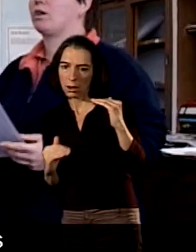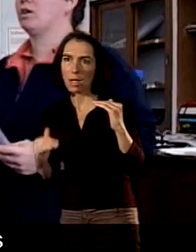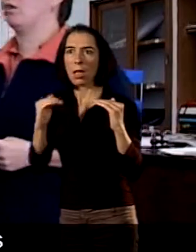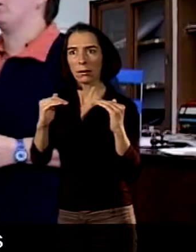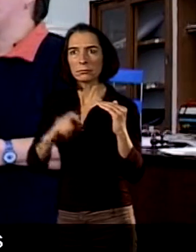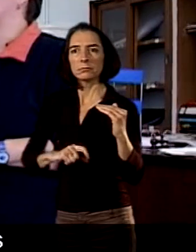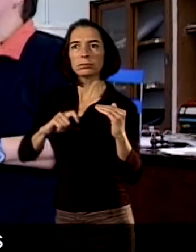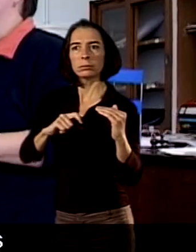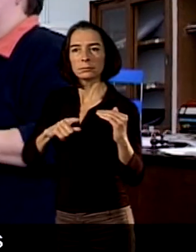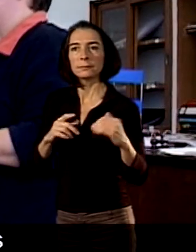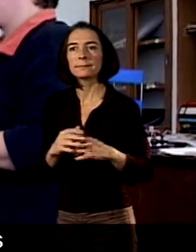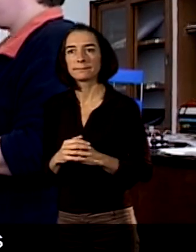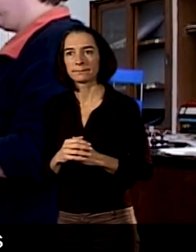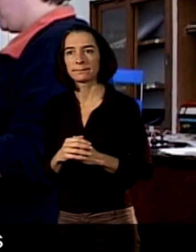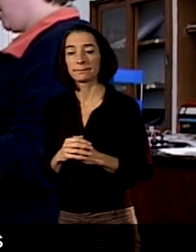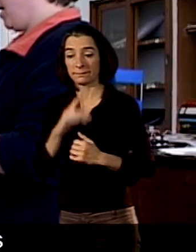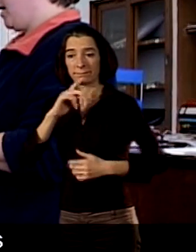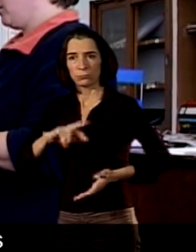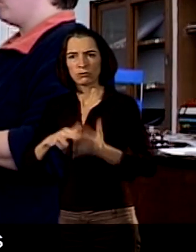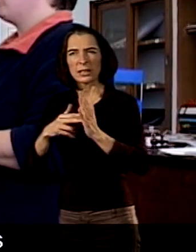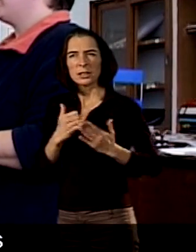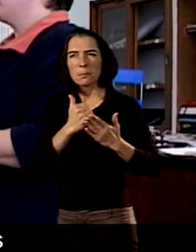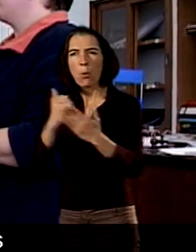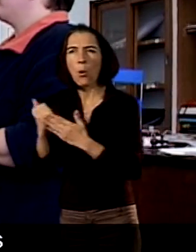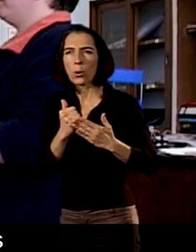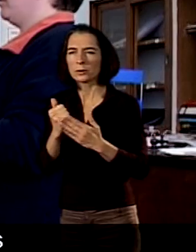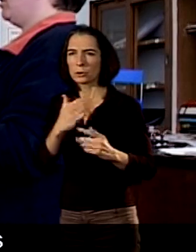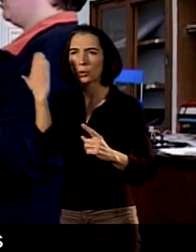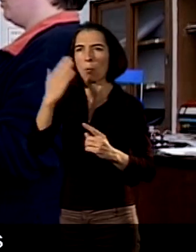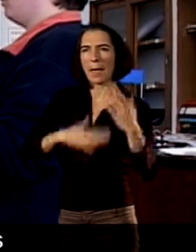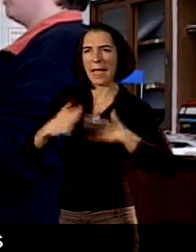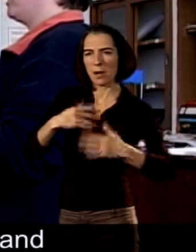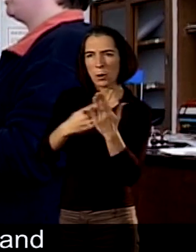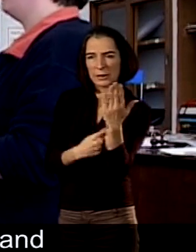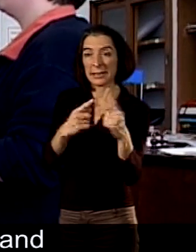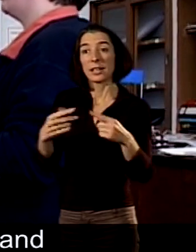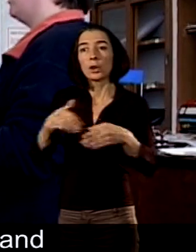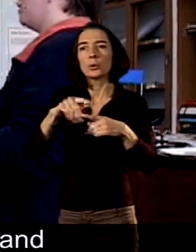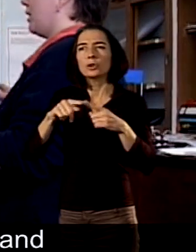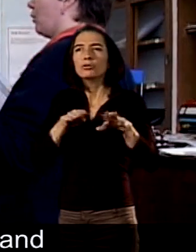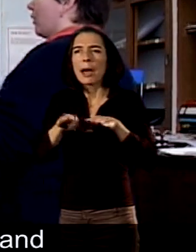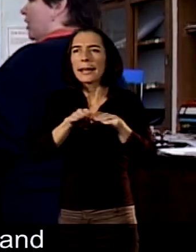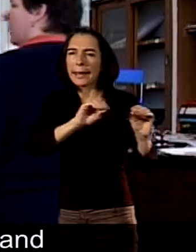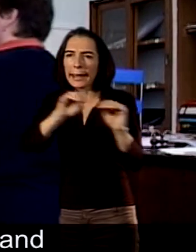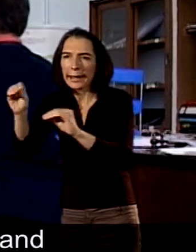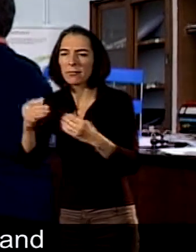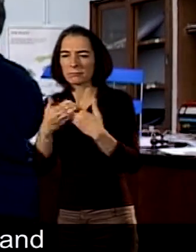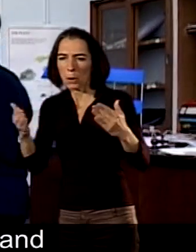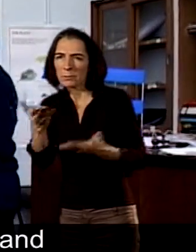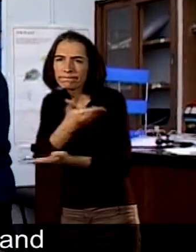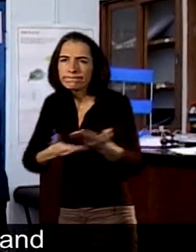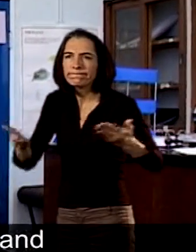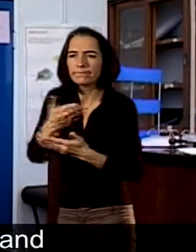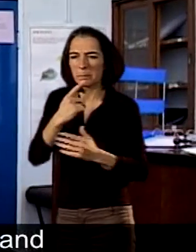before. Strategies that support the school's behaviour policy include training for all staff, open discussions about difficulties